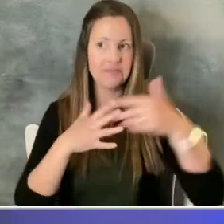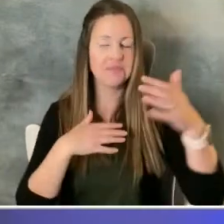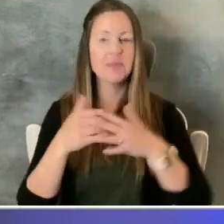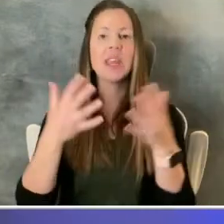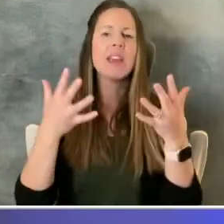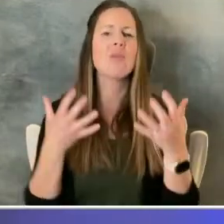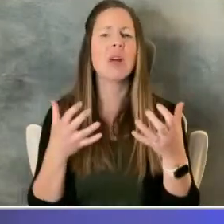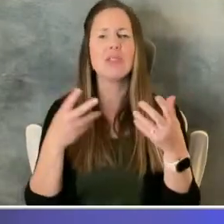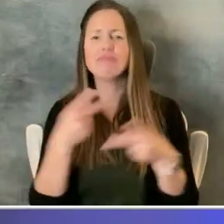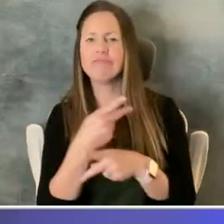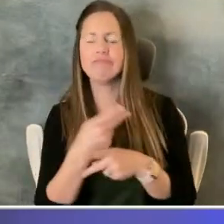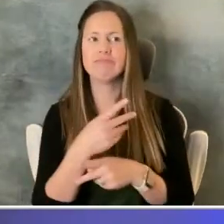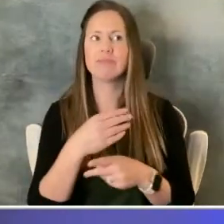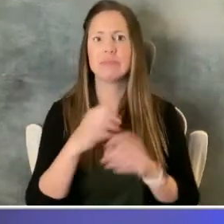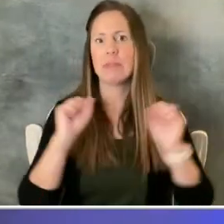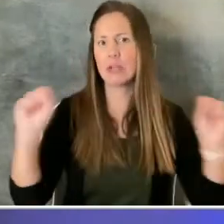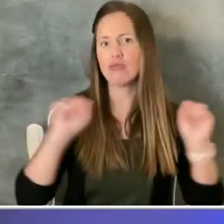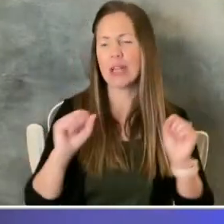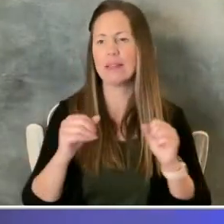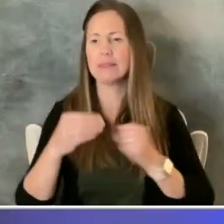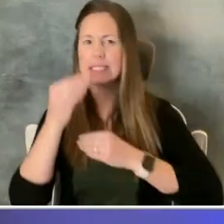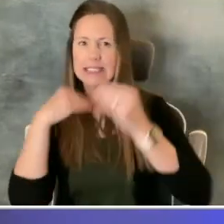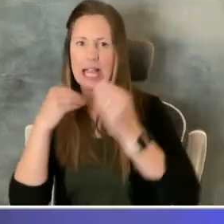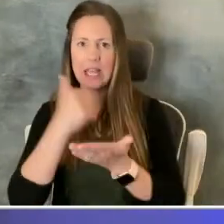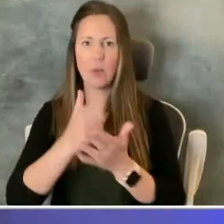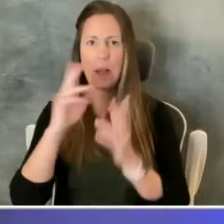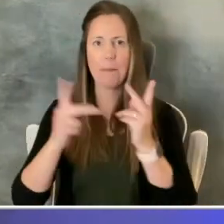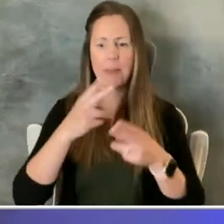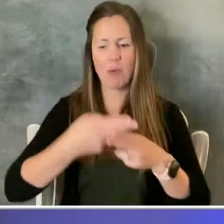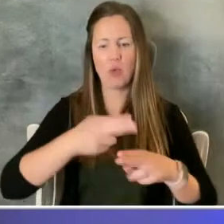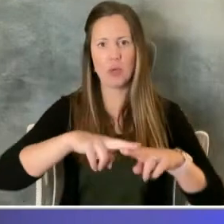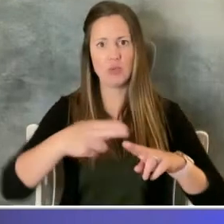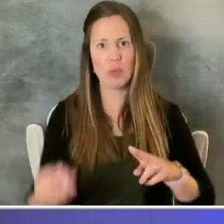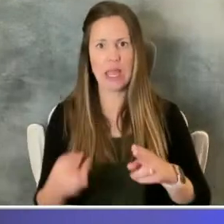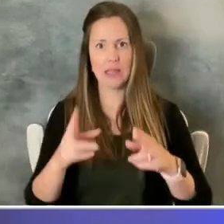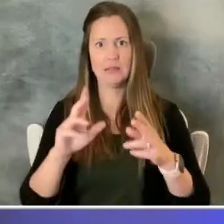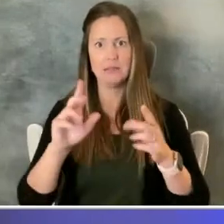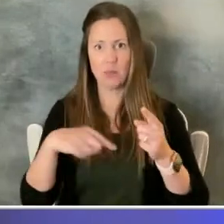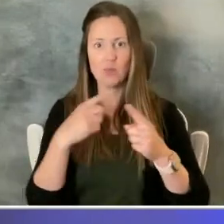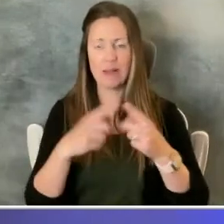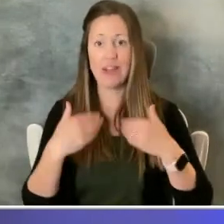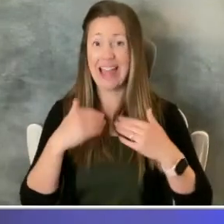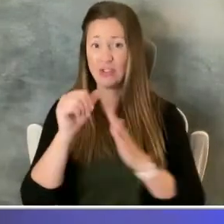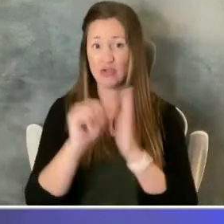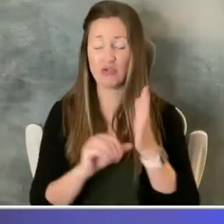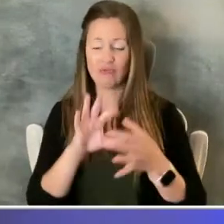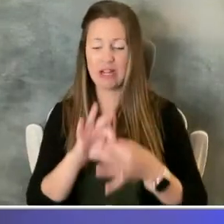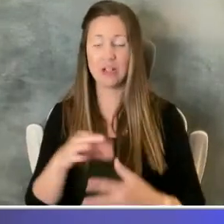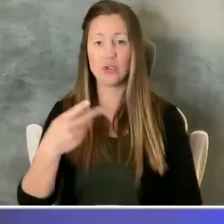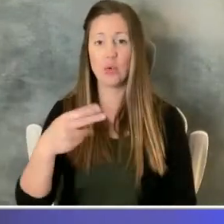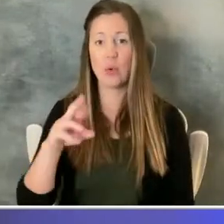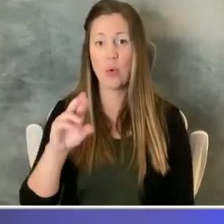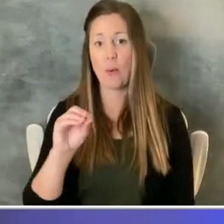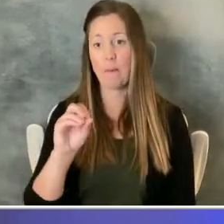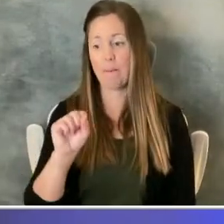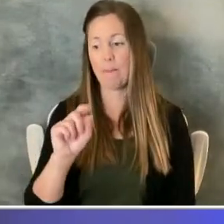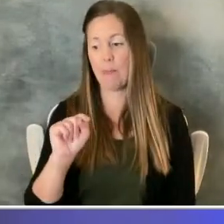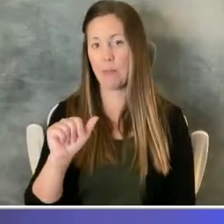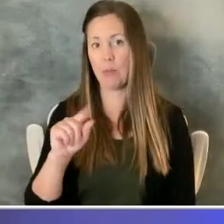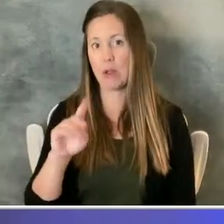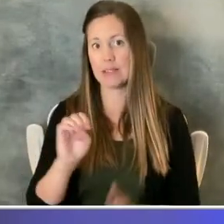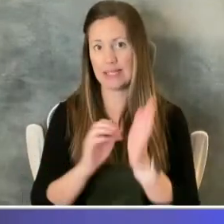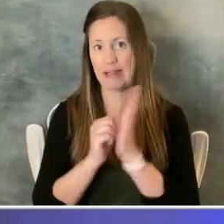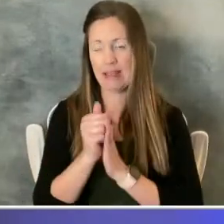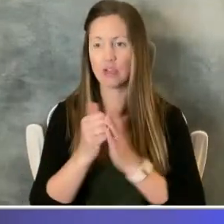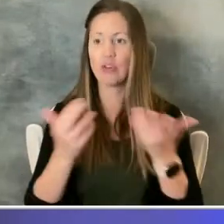diet to help people lose weight around prostate cancer surgery. And we found significant benefits that you might expect in terms